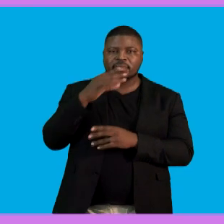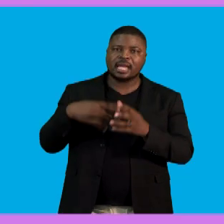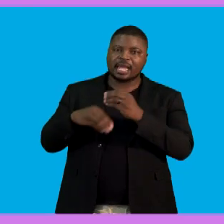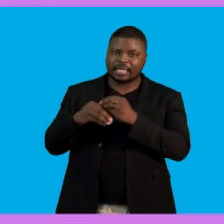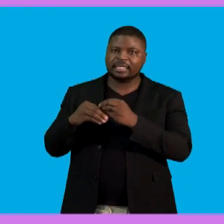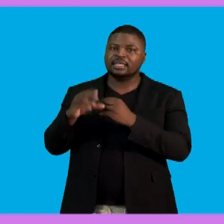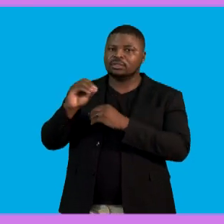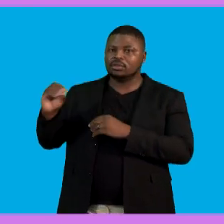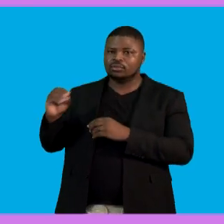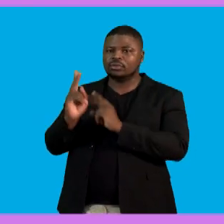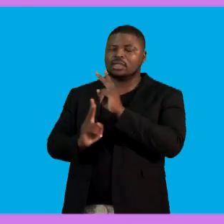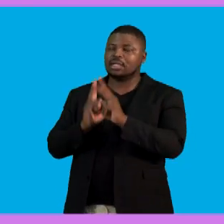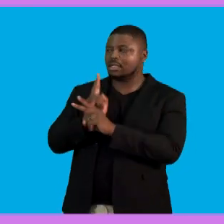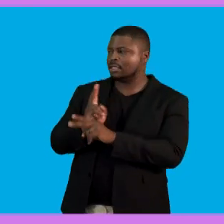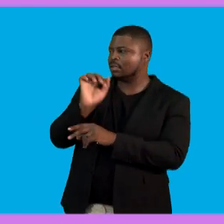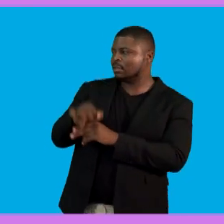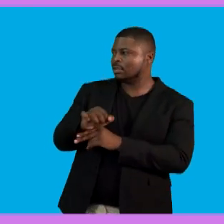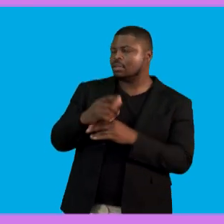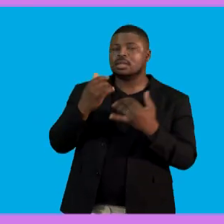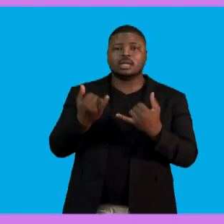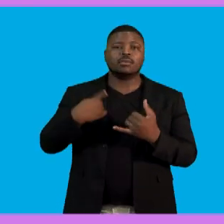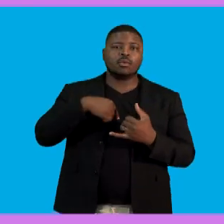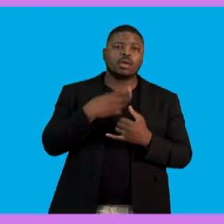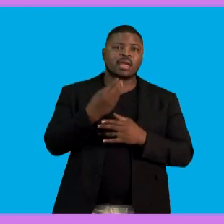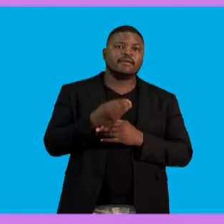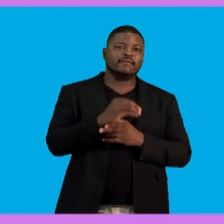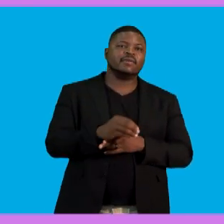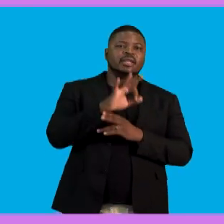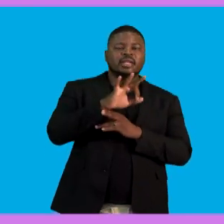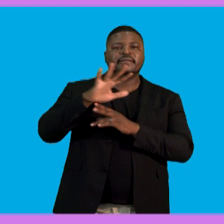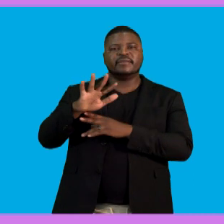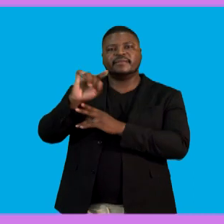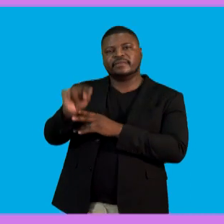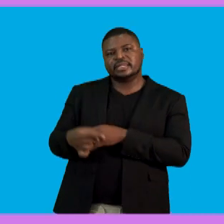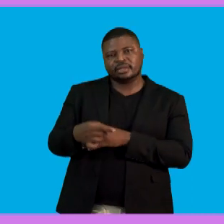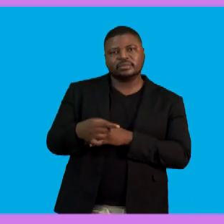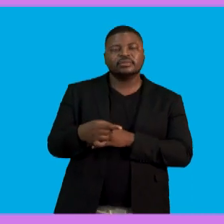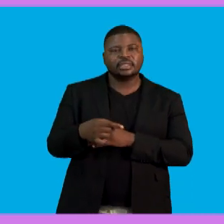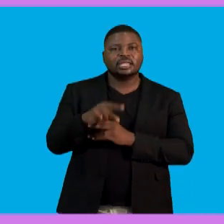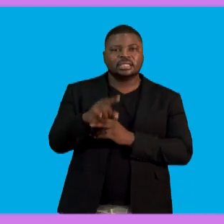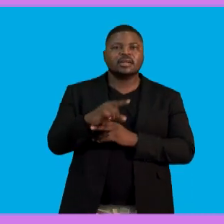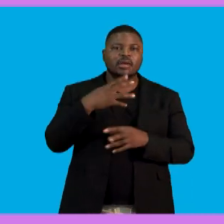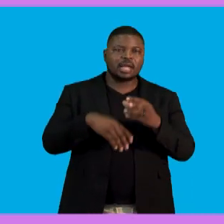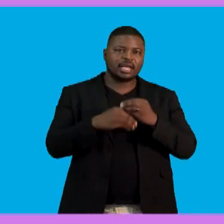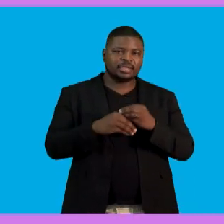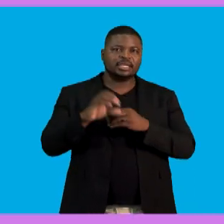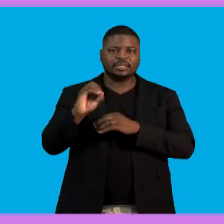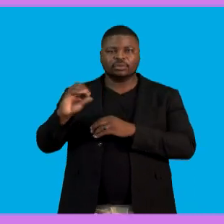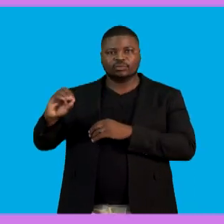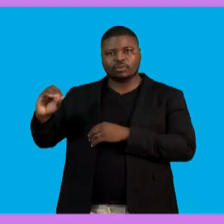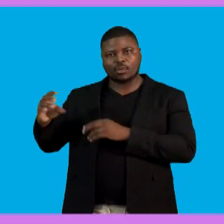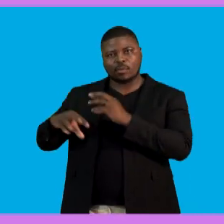simply do it without even punching your calculator. You have 35,000 by how many zeros as well? By another 3 zeros, because